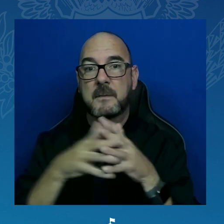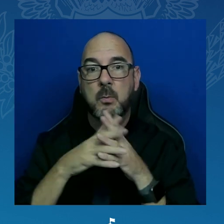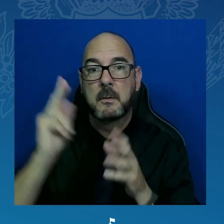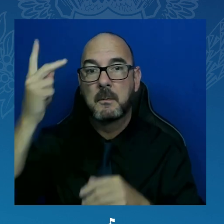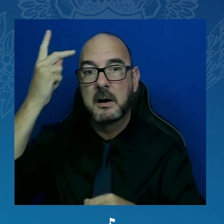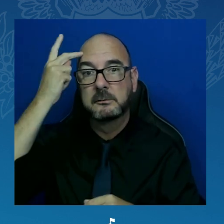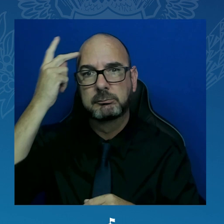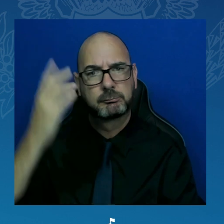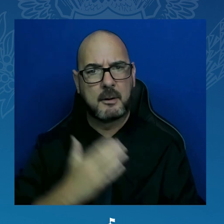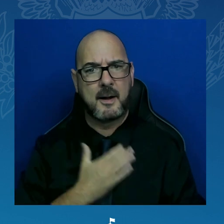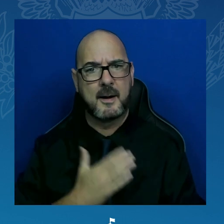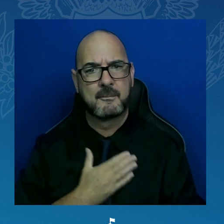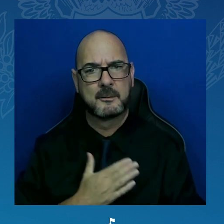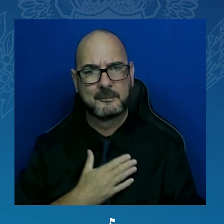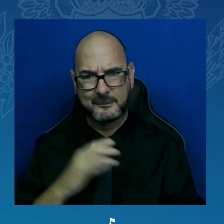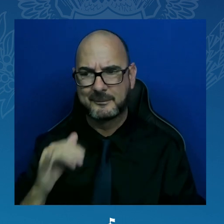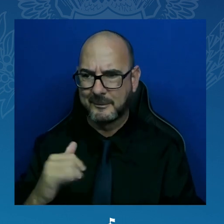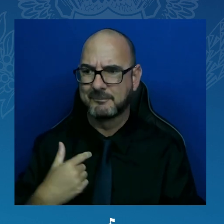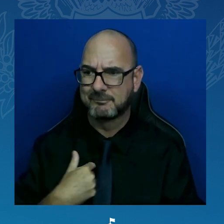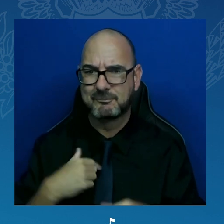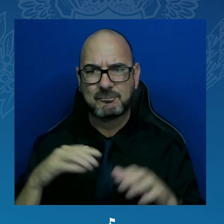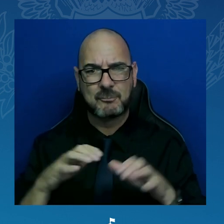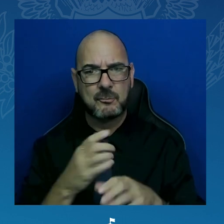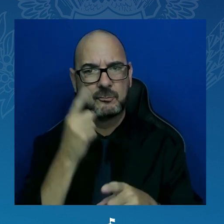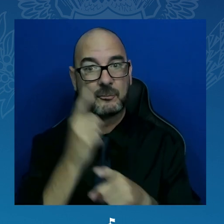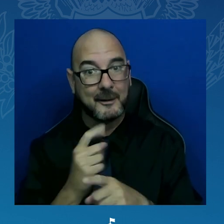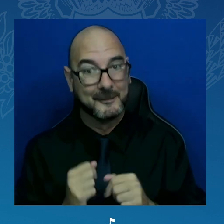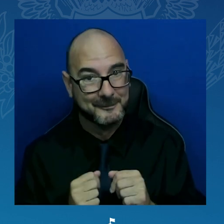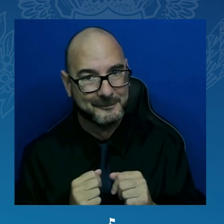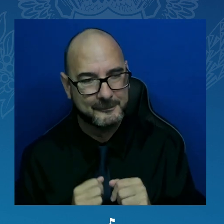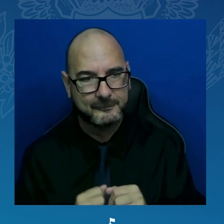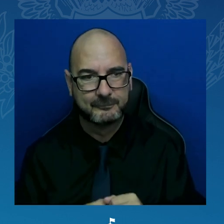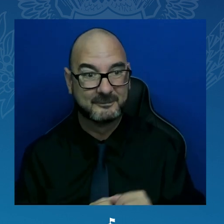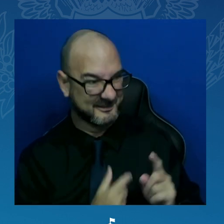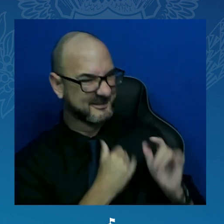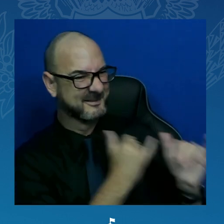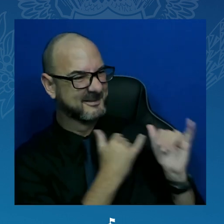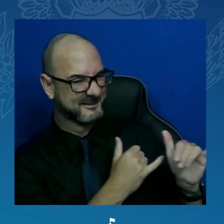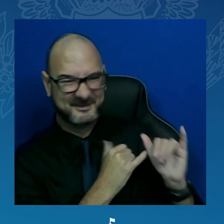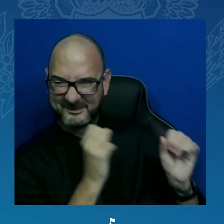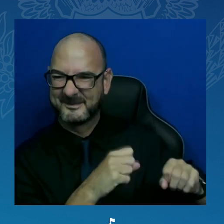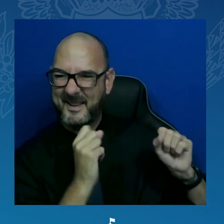so happy that I was proven right. I am too.